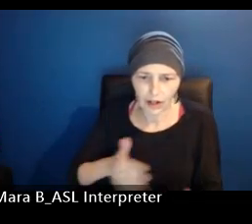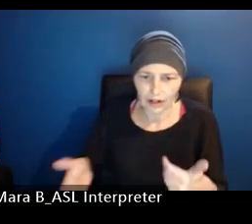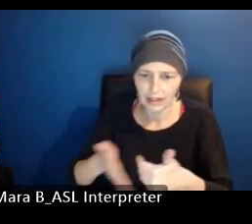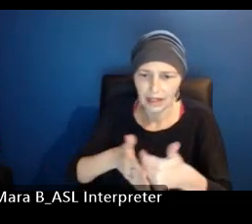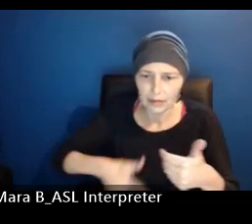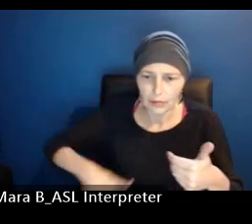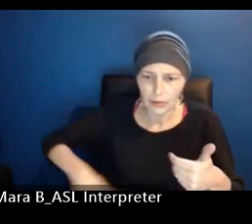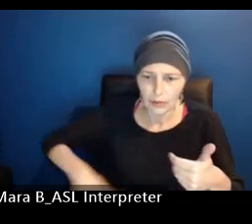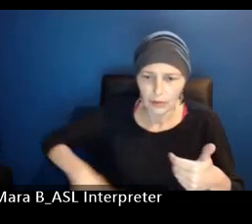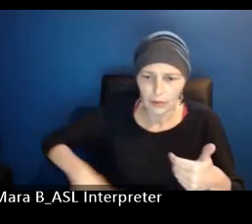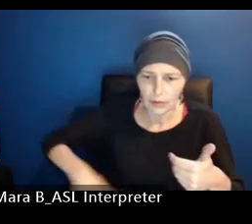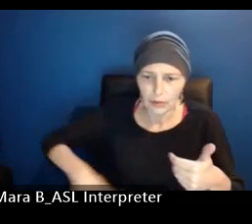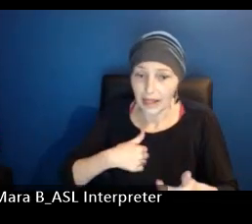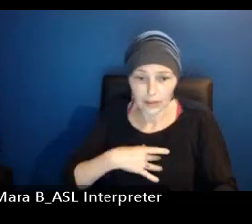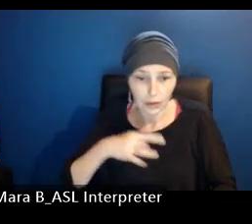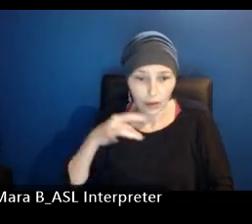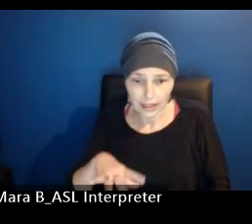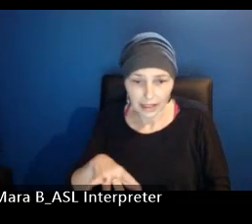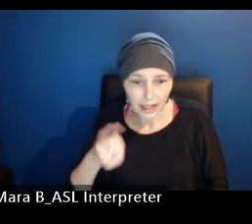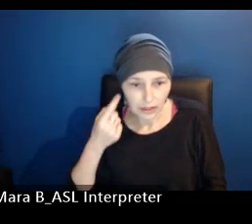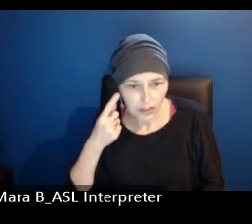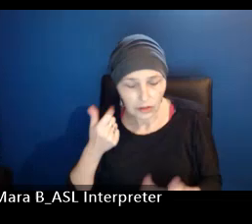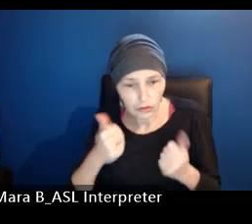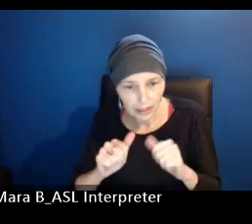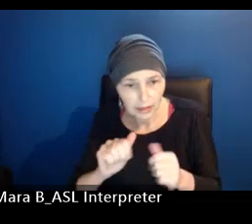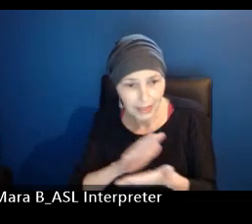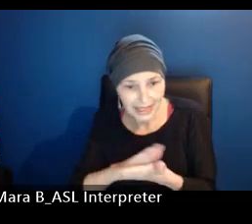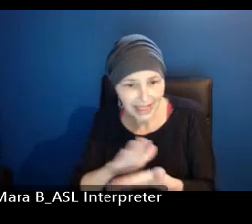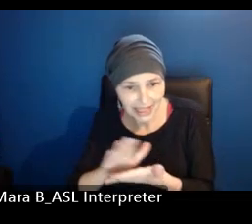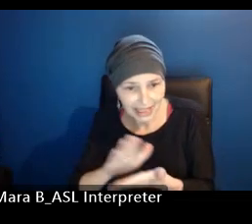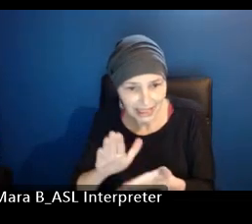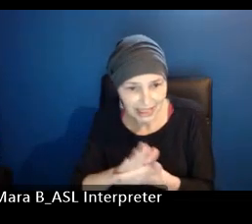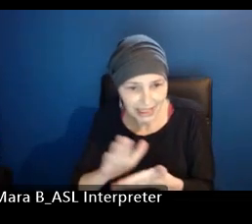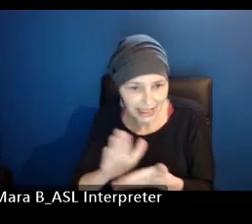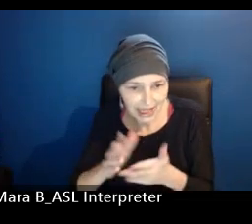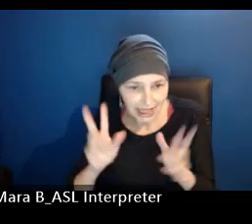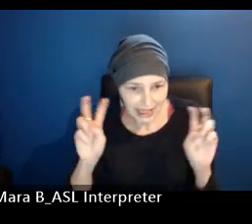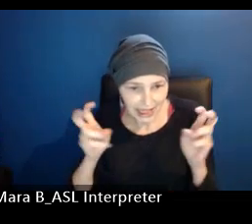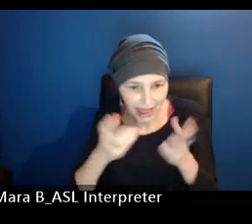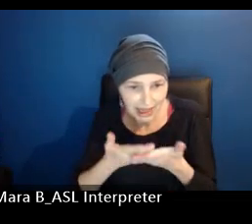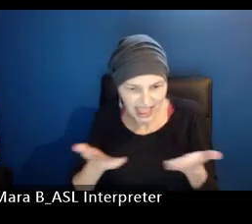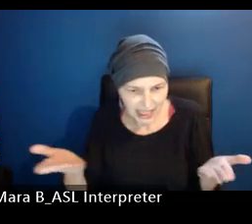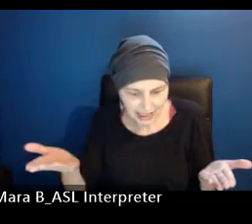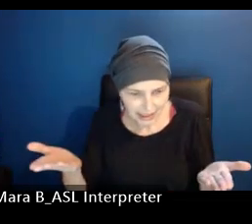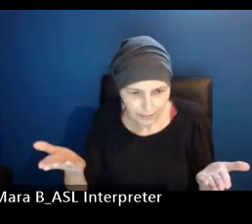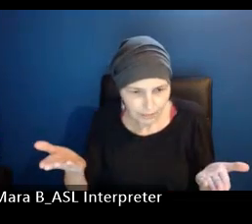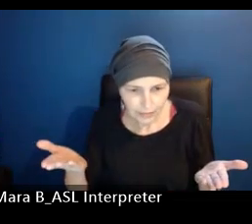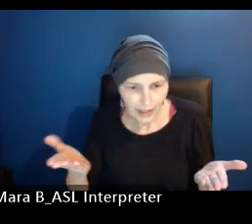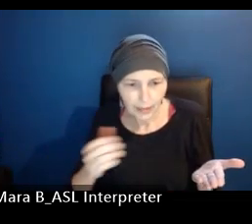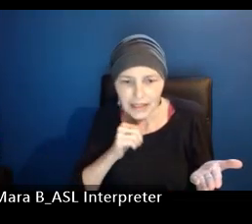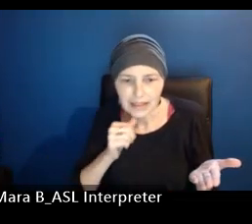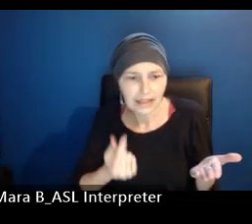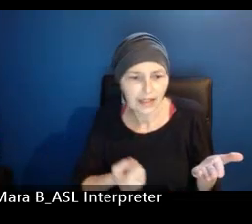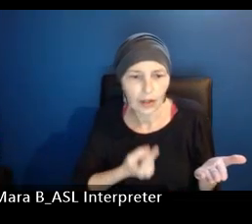it. I understand you guys are trying to do the clean thing, but the clean thing doesn't mean that it's the best thing for most